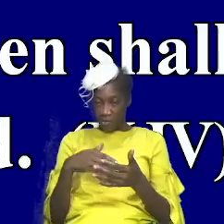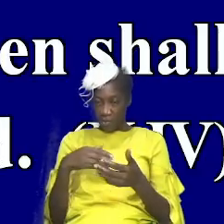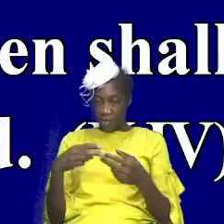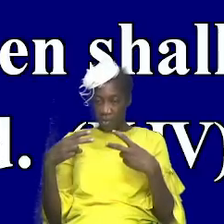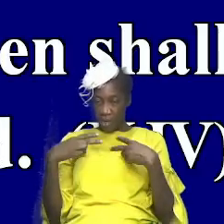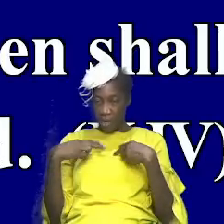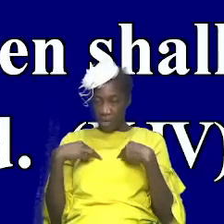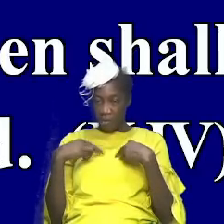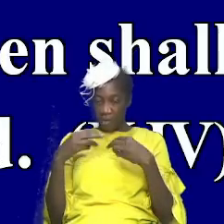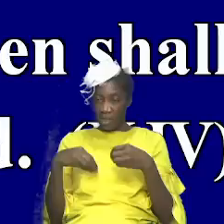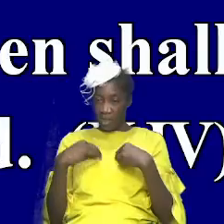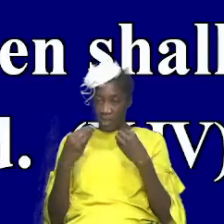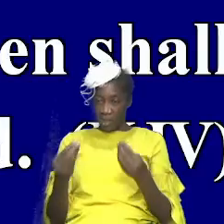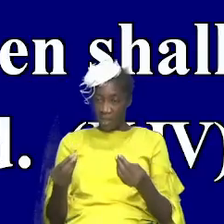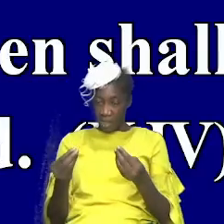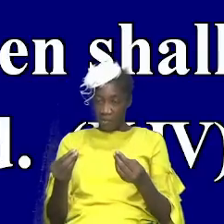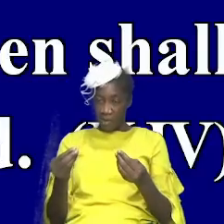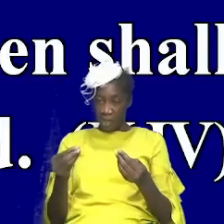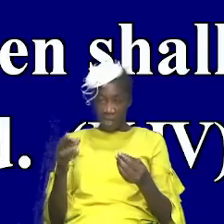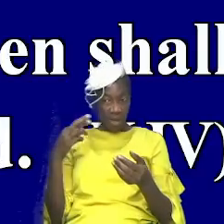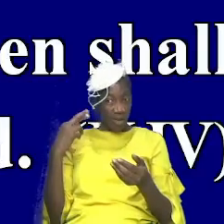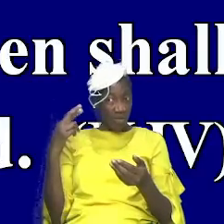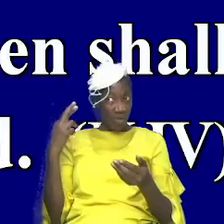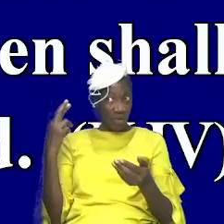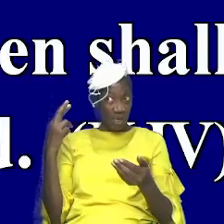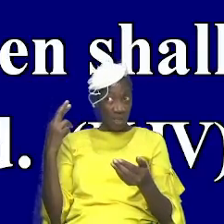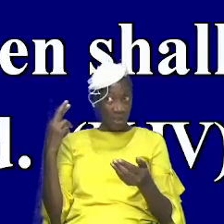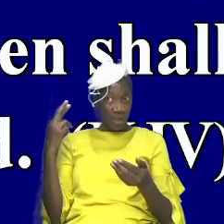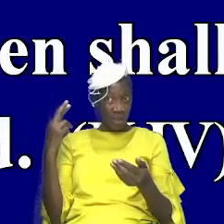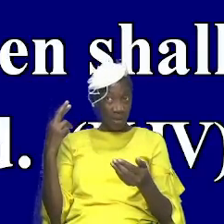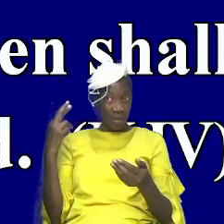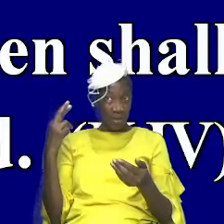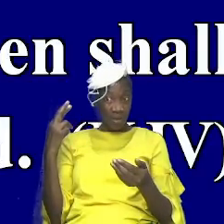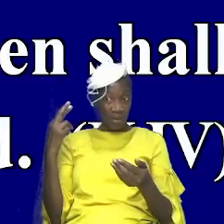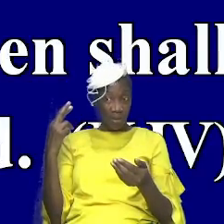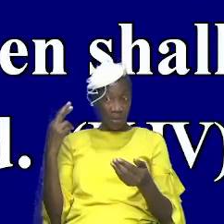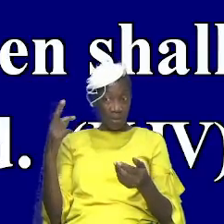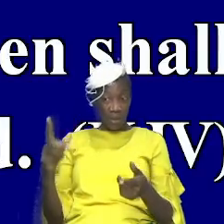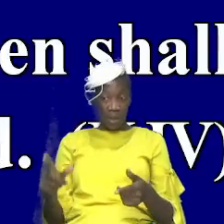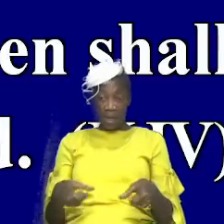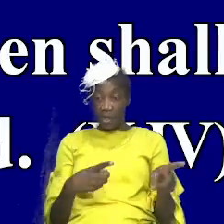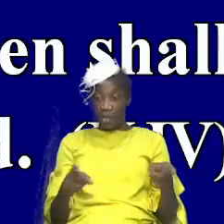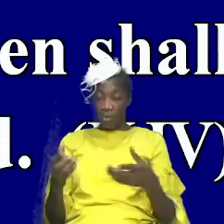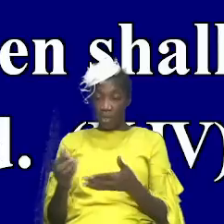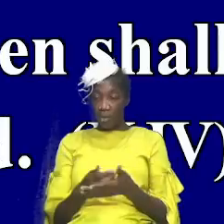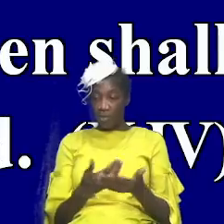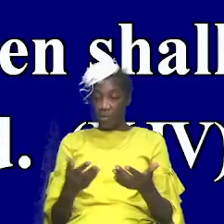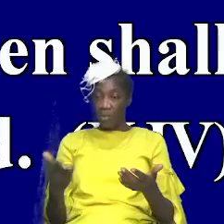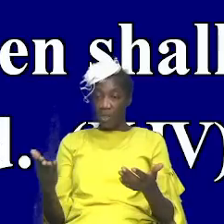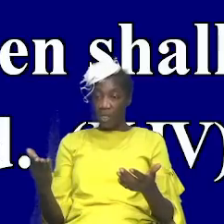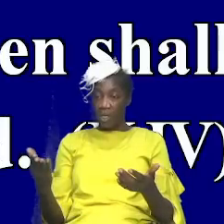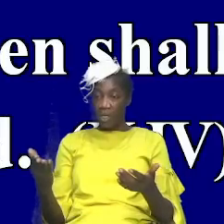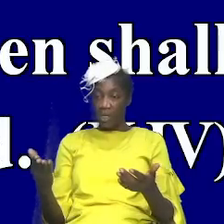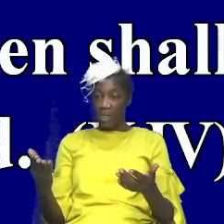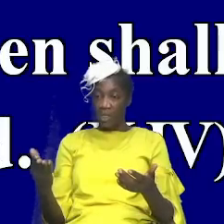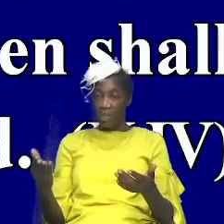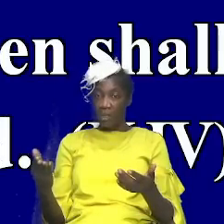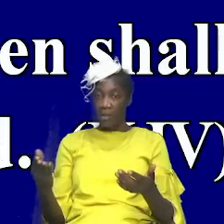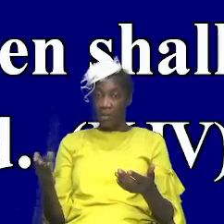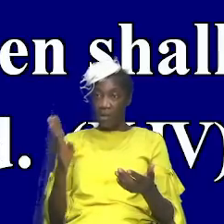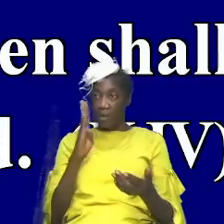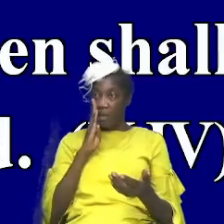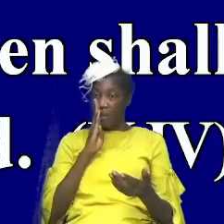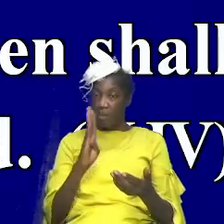having given our reasons and our motives for doing some things, we are going to be